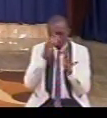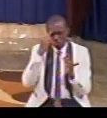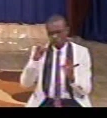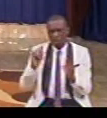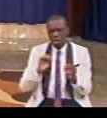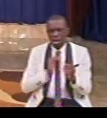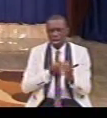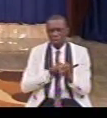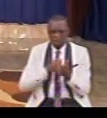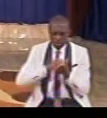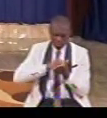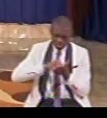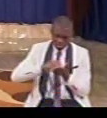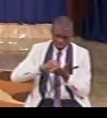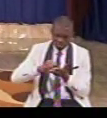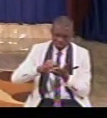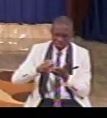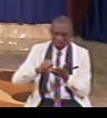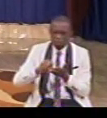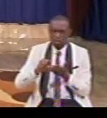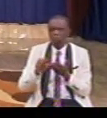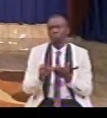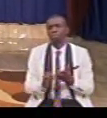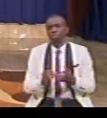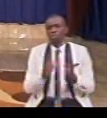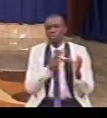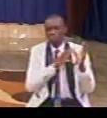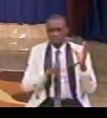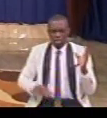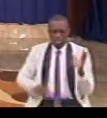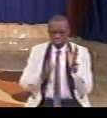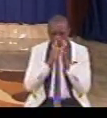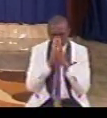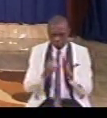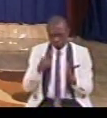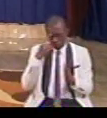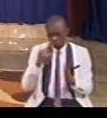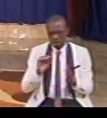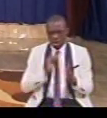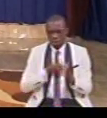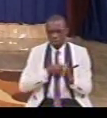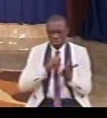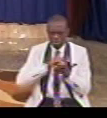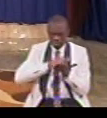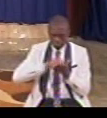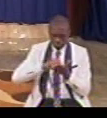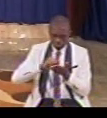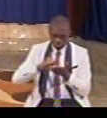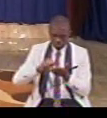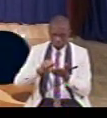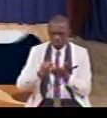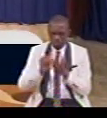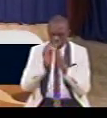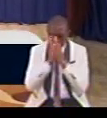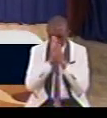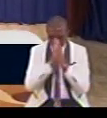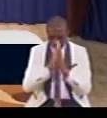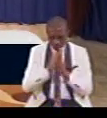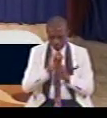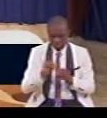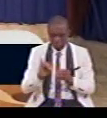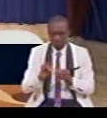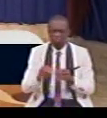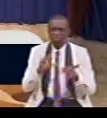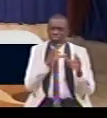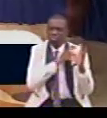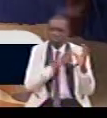Christ's prayer for our sanctification but what I truly it's supplication Christ